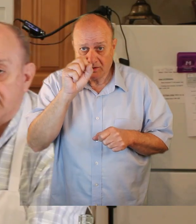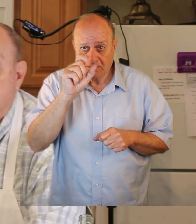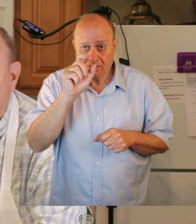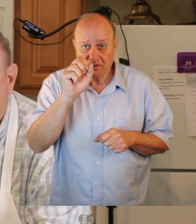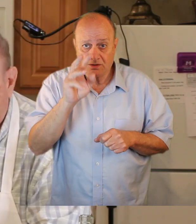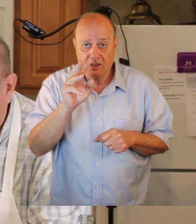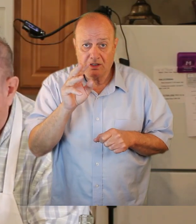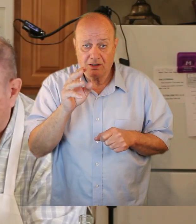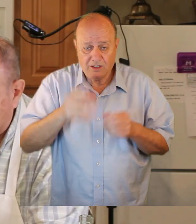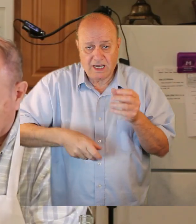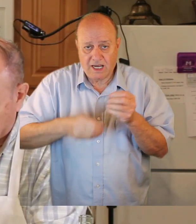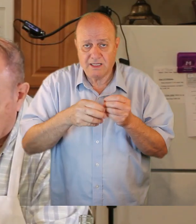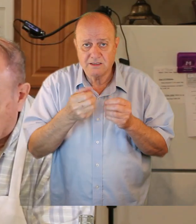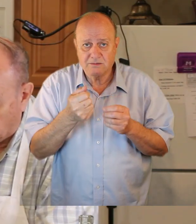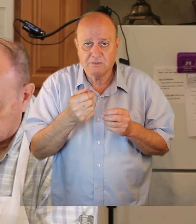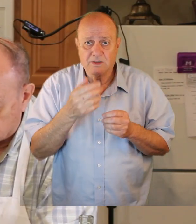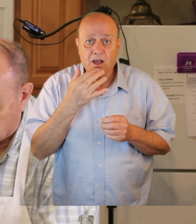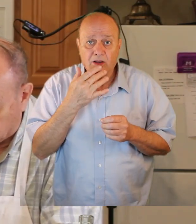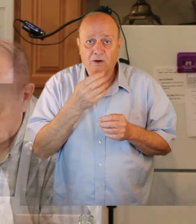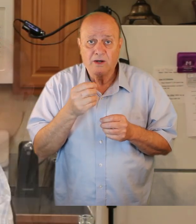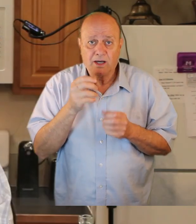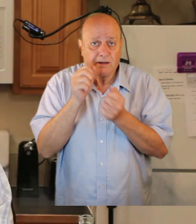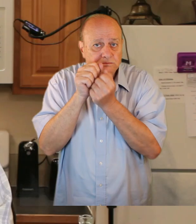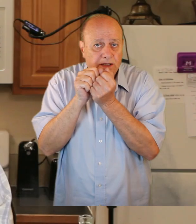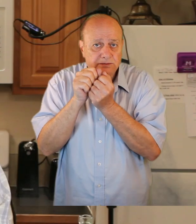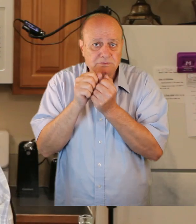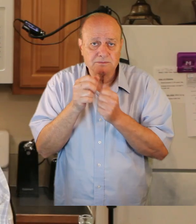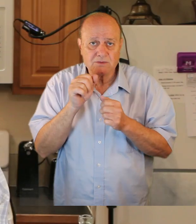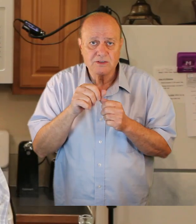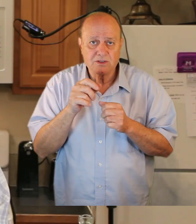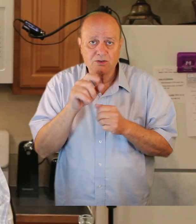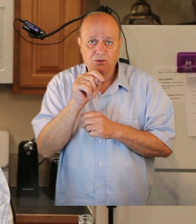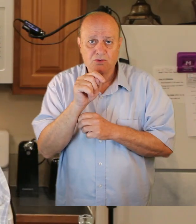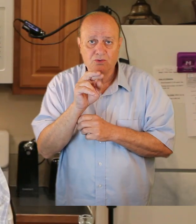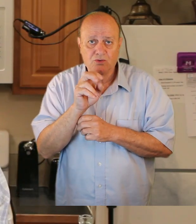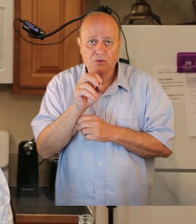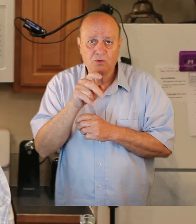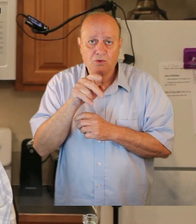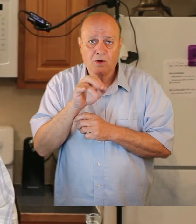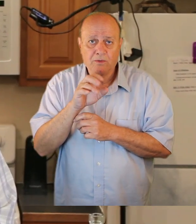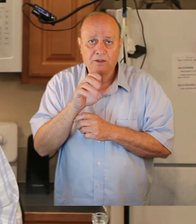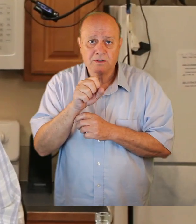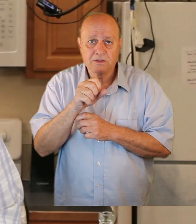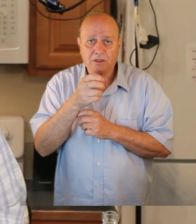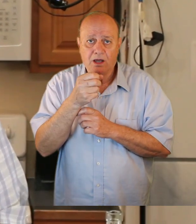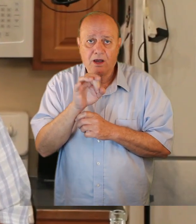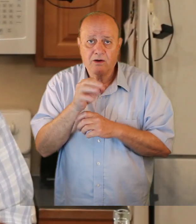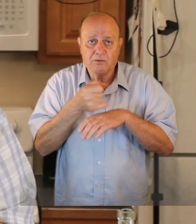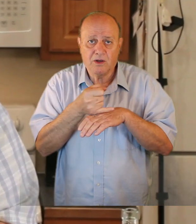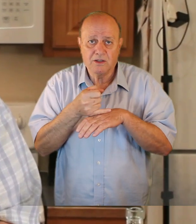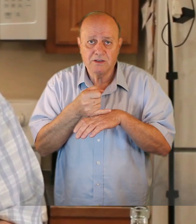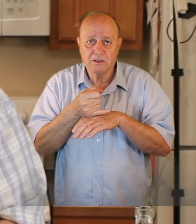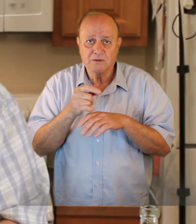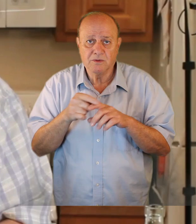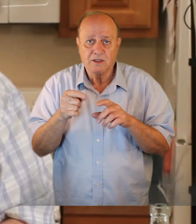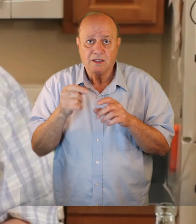it adds some color and a little bit of bite as well. This is the Tropics of Polynesia mix. It has a little sugar, but primarily